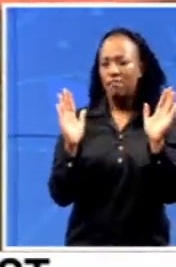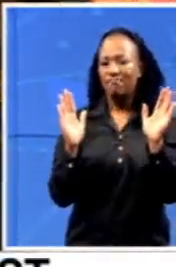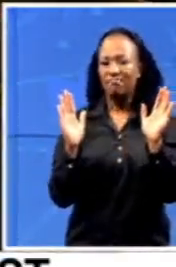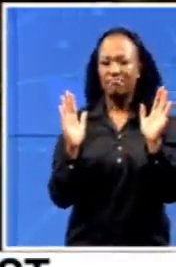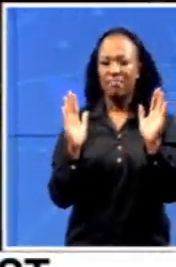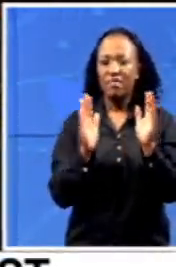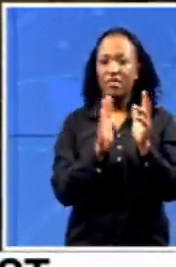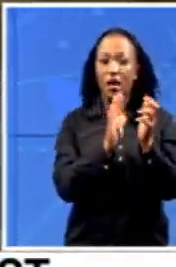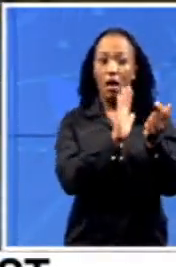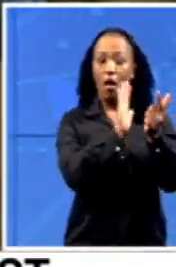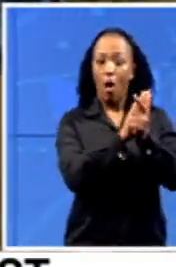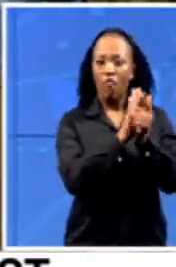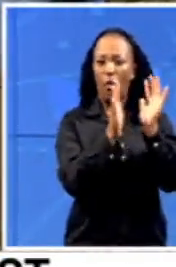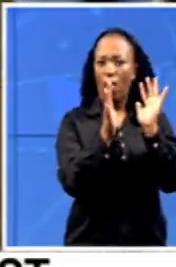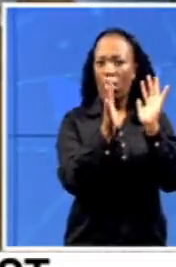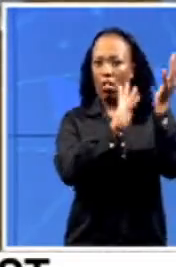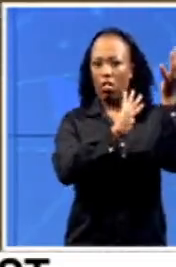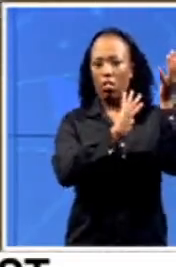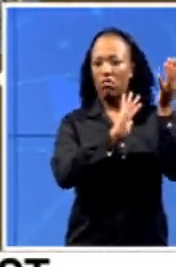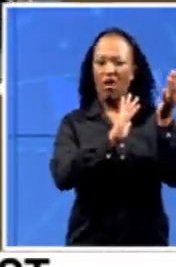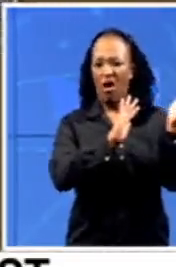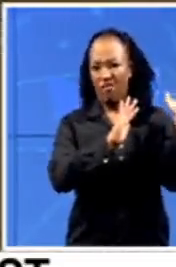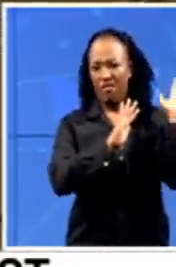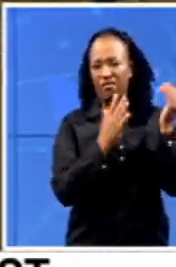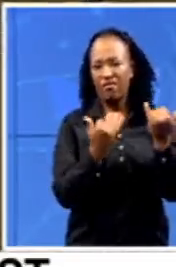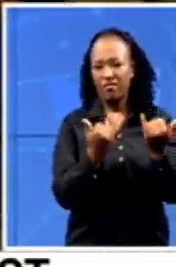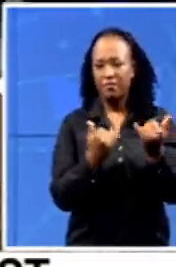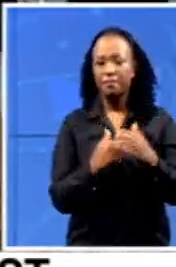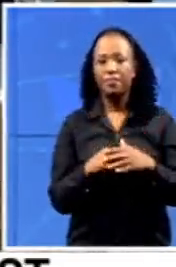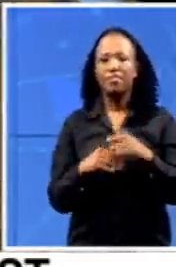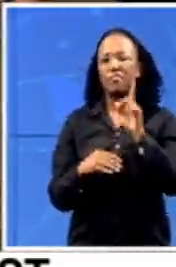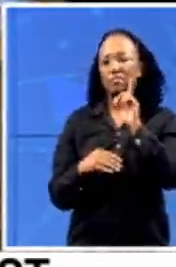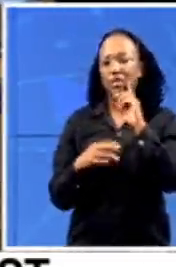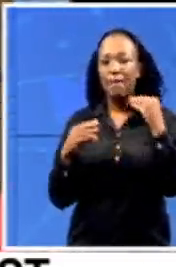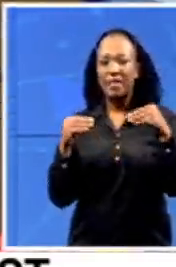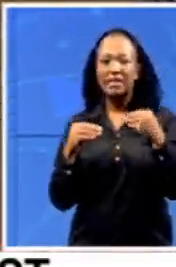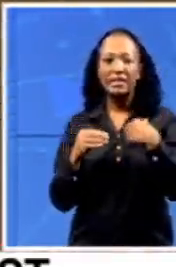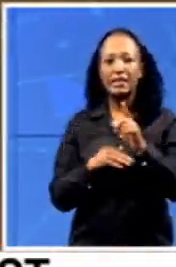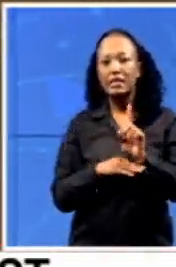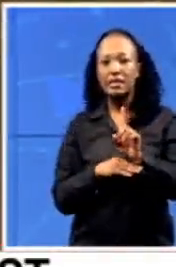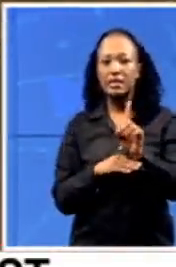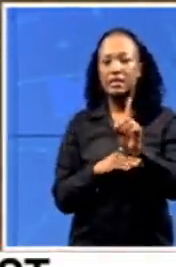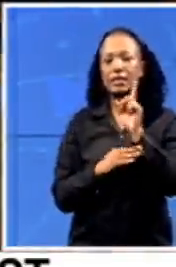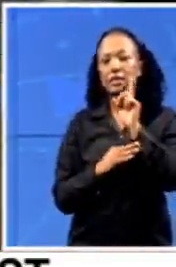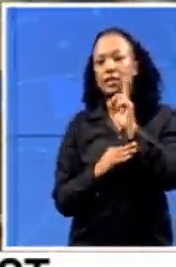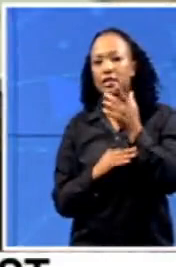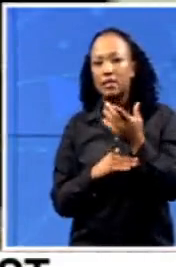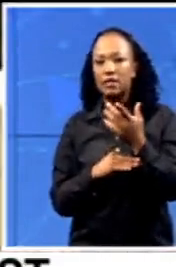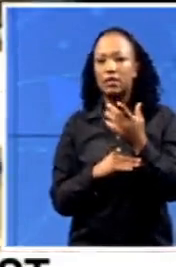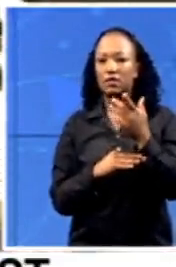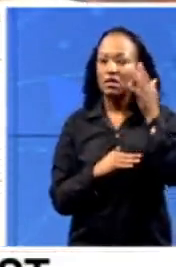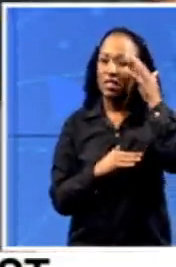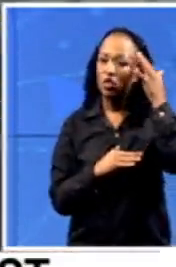state of disaster in place. Let's talk to some of the businesses. Let's see if we can talk to the